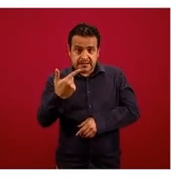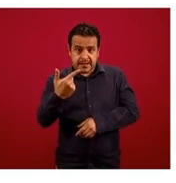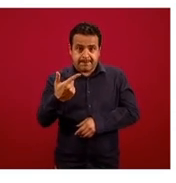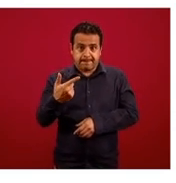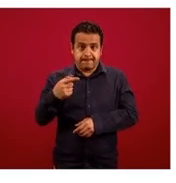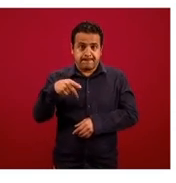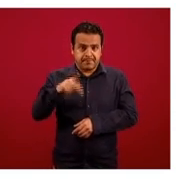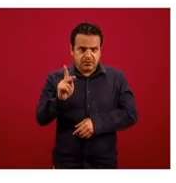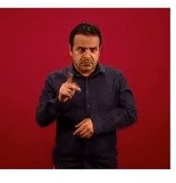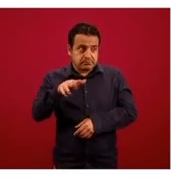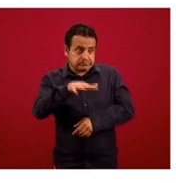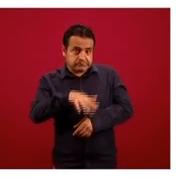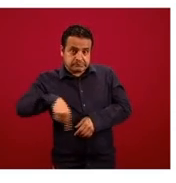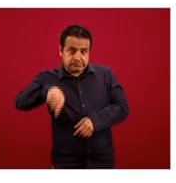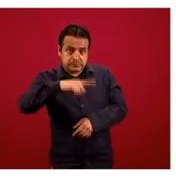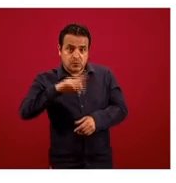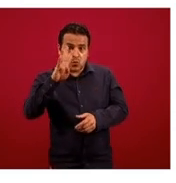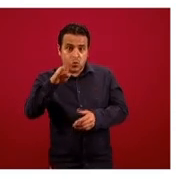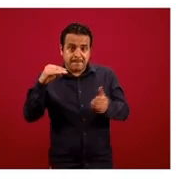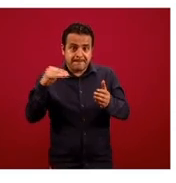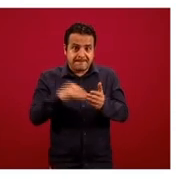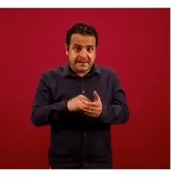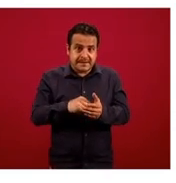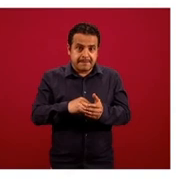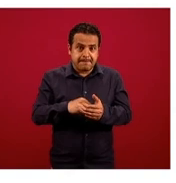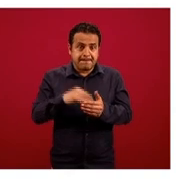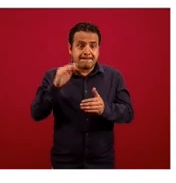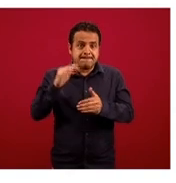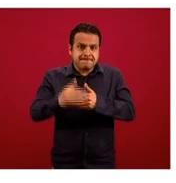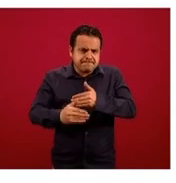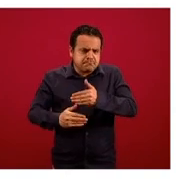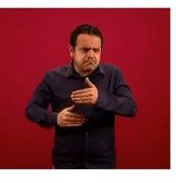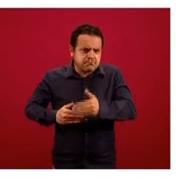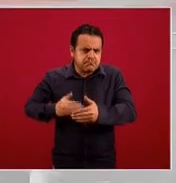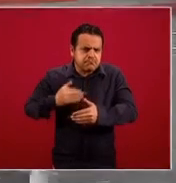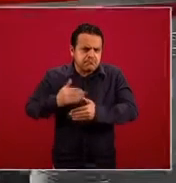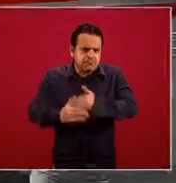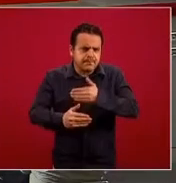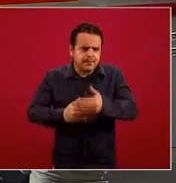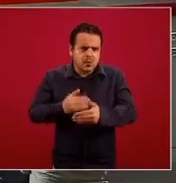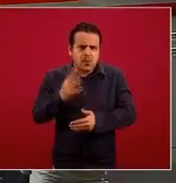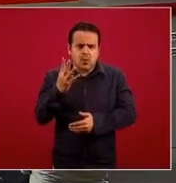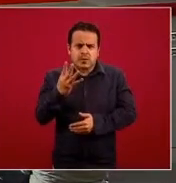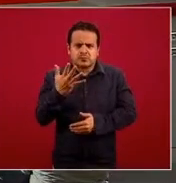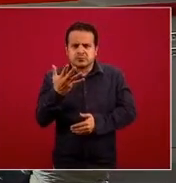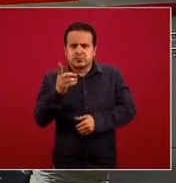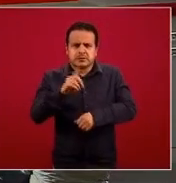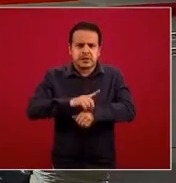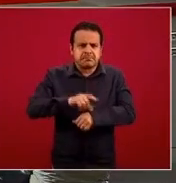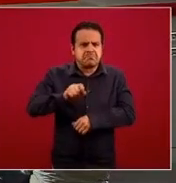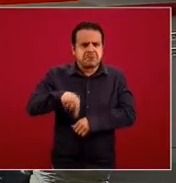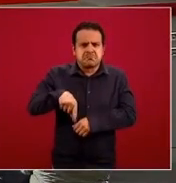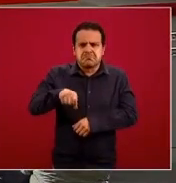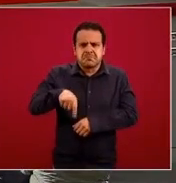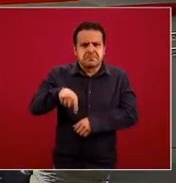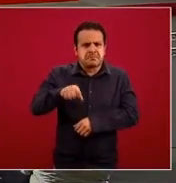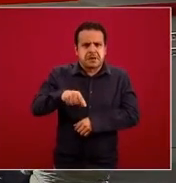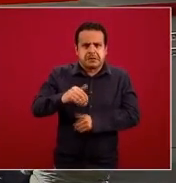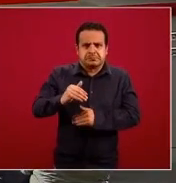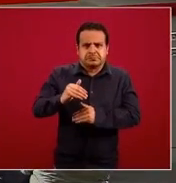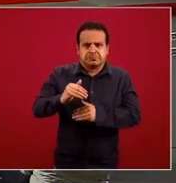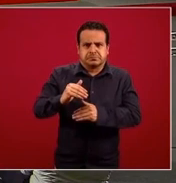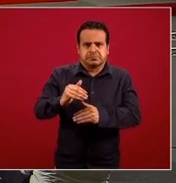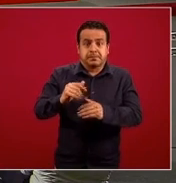are concentrating on the next bar, right? And the one that concentrates all of those cases